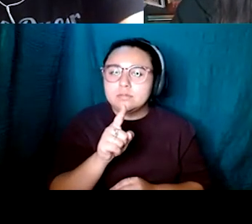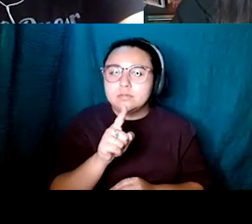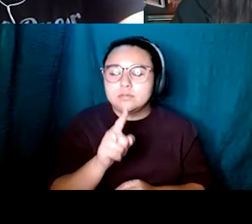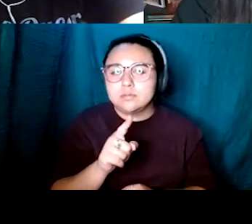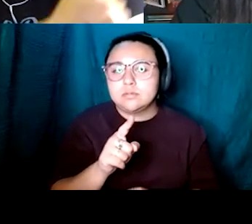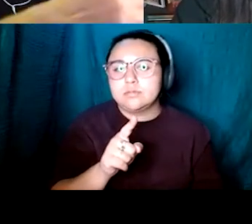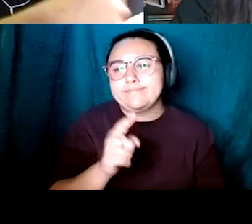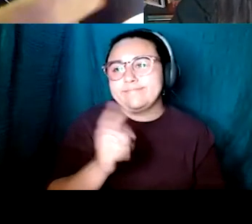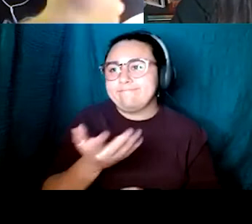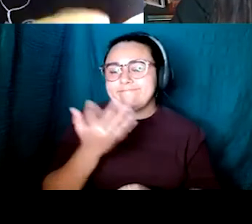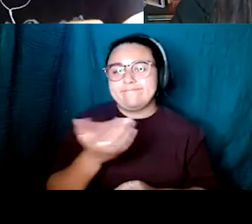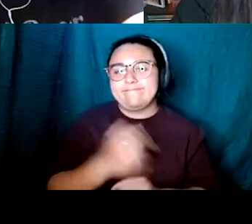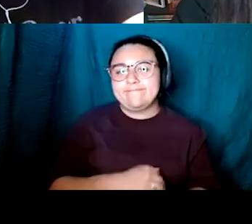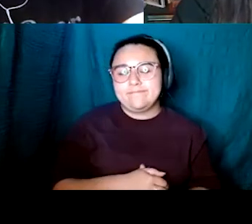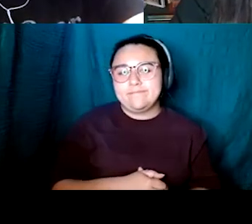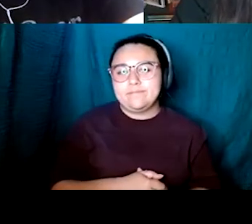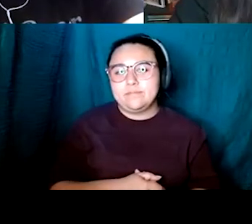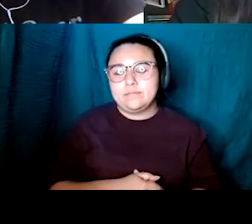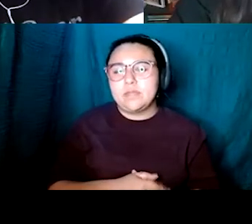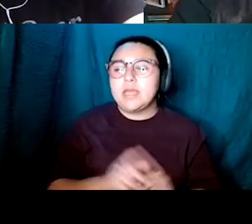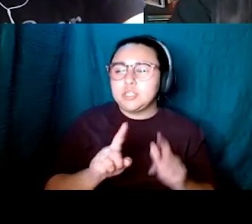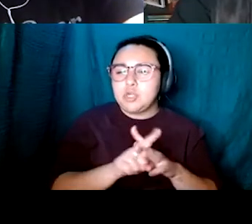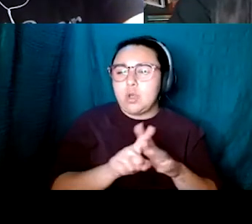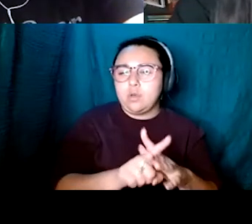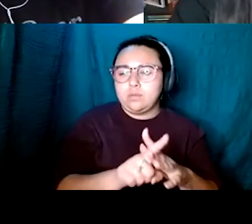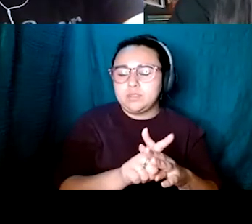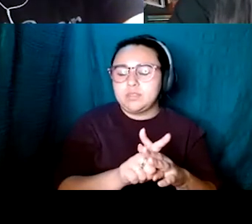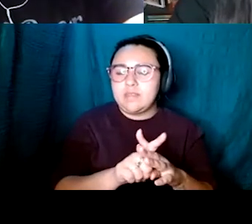I don't want to say repetitive, it appears multiple times.